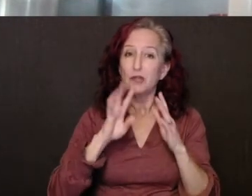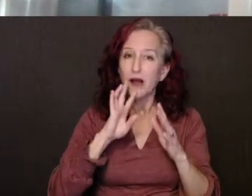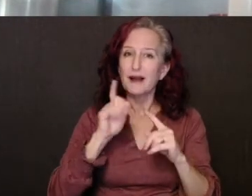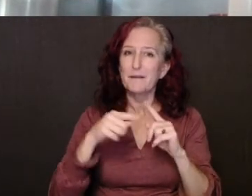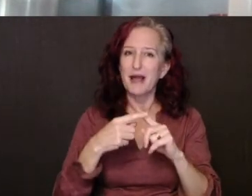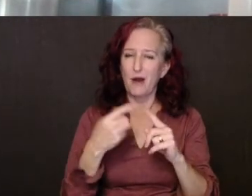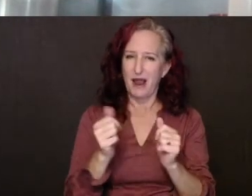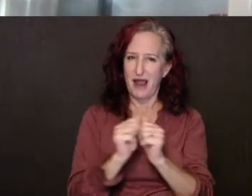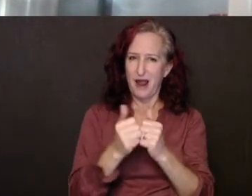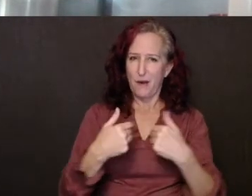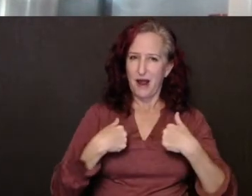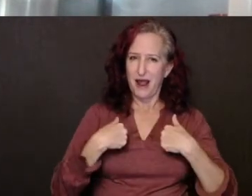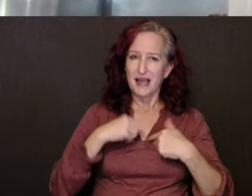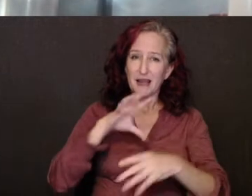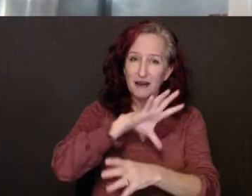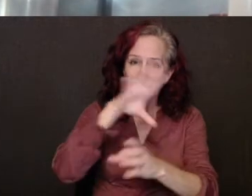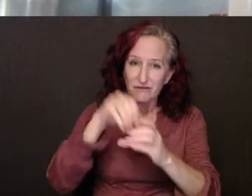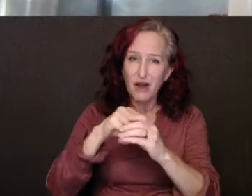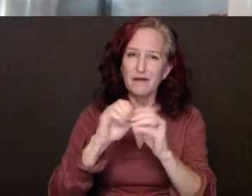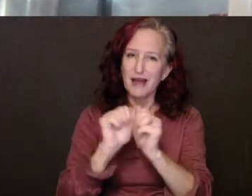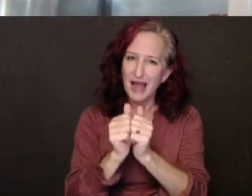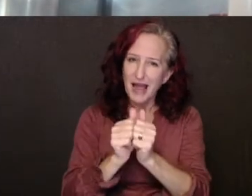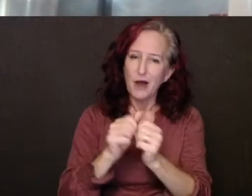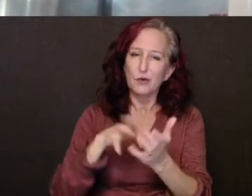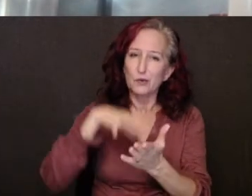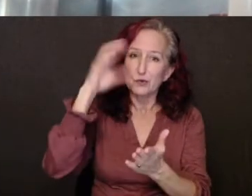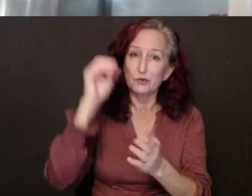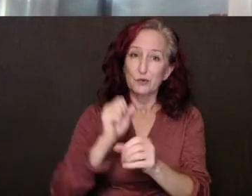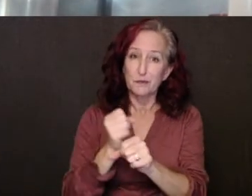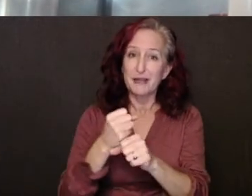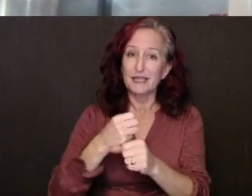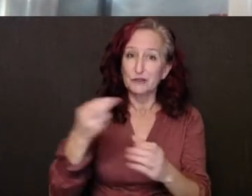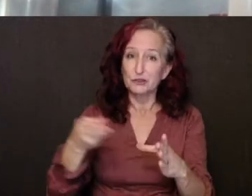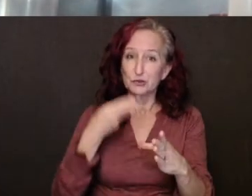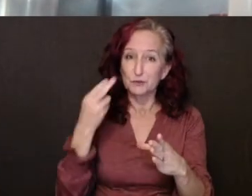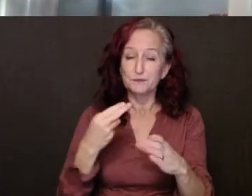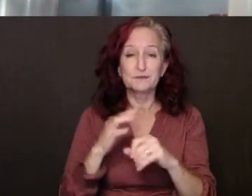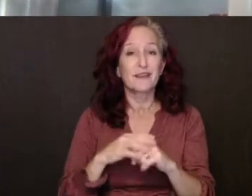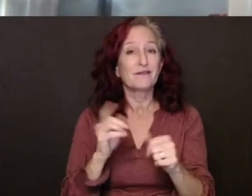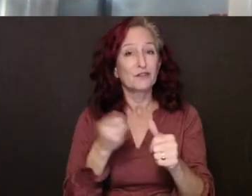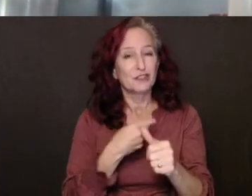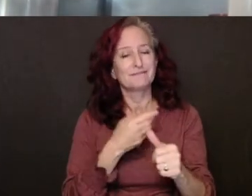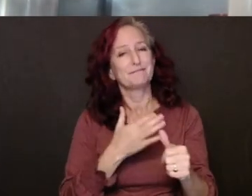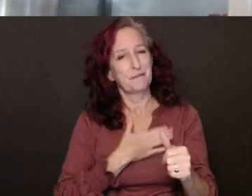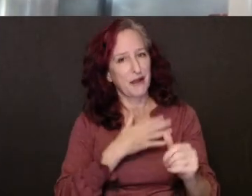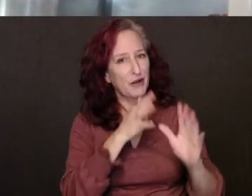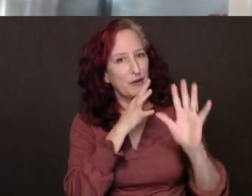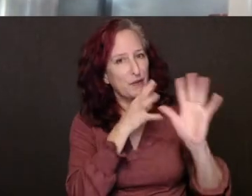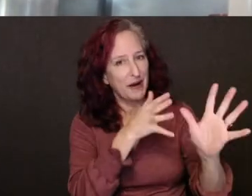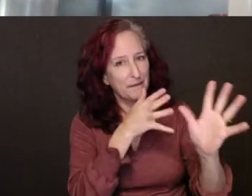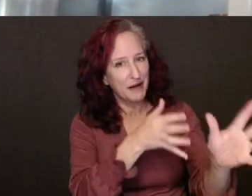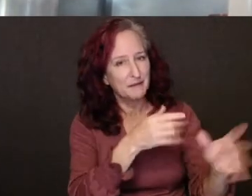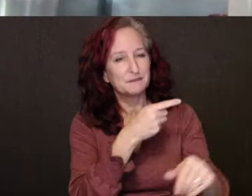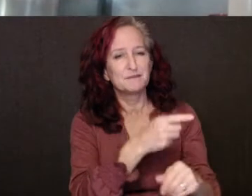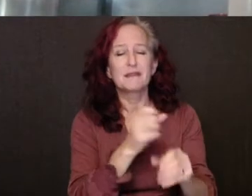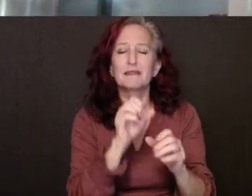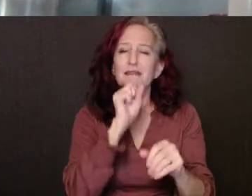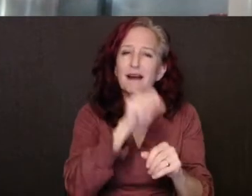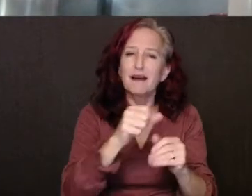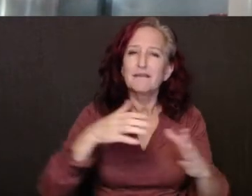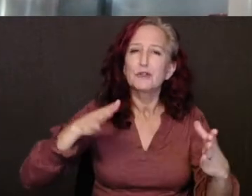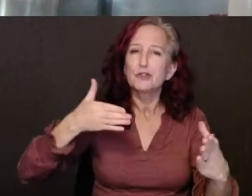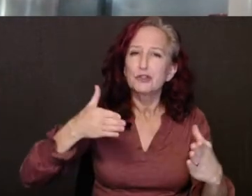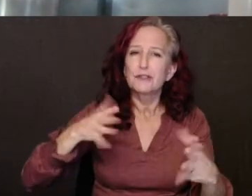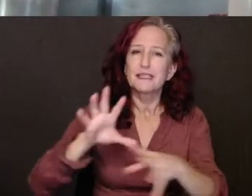a can. You can get the canned hominy. But where I'm going to start at right here is just kind of do a little introduction of how I